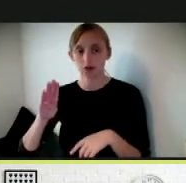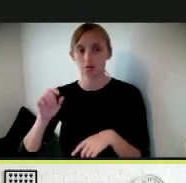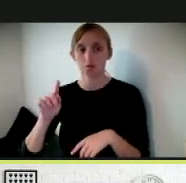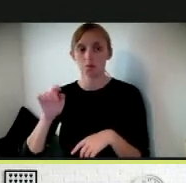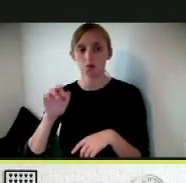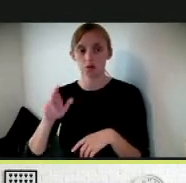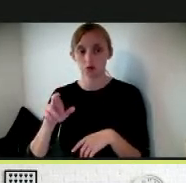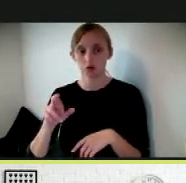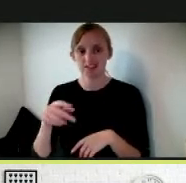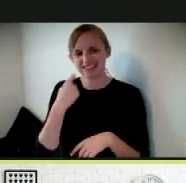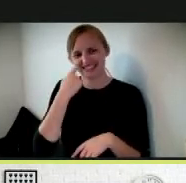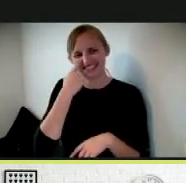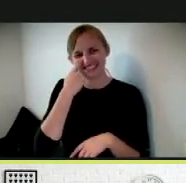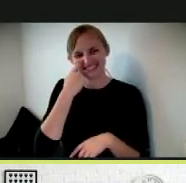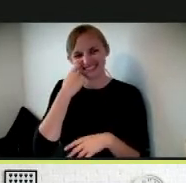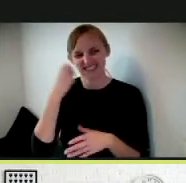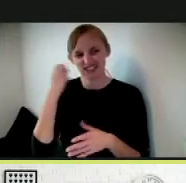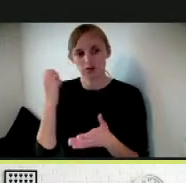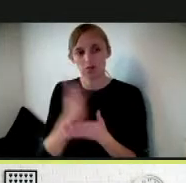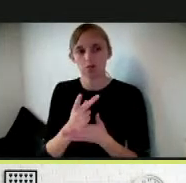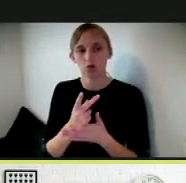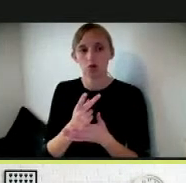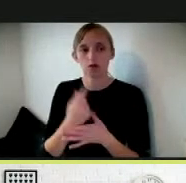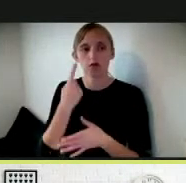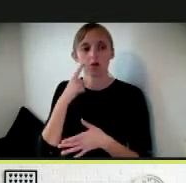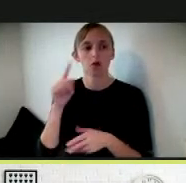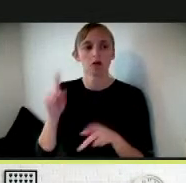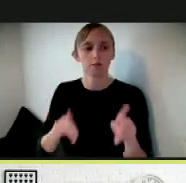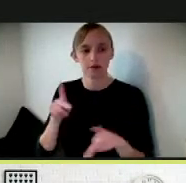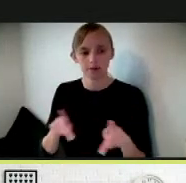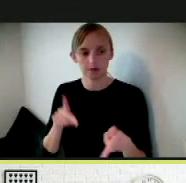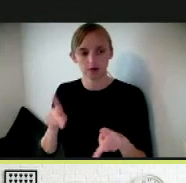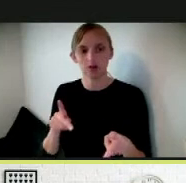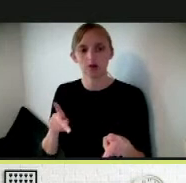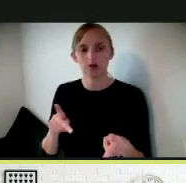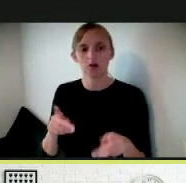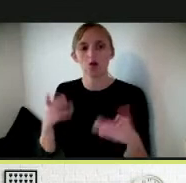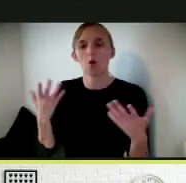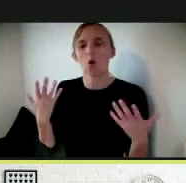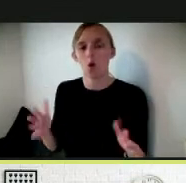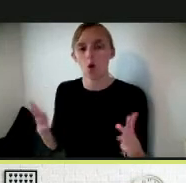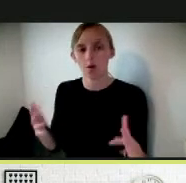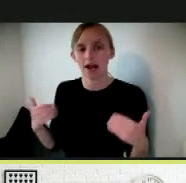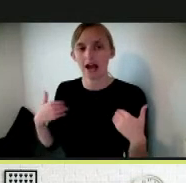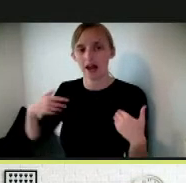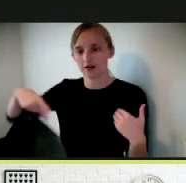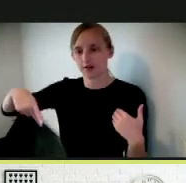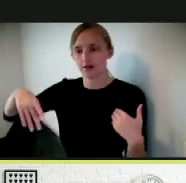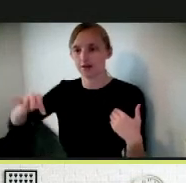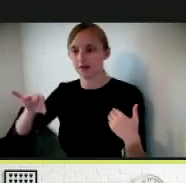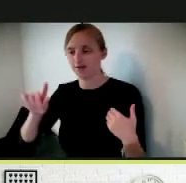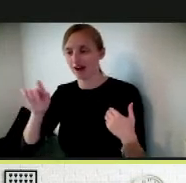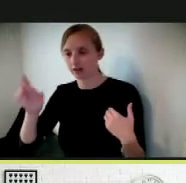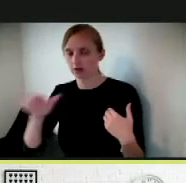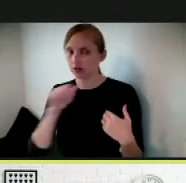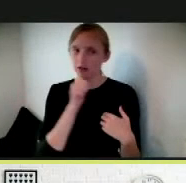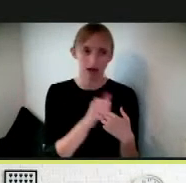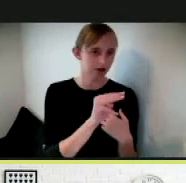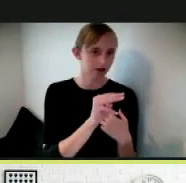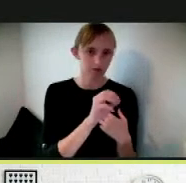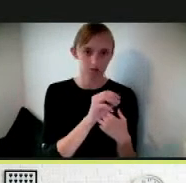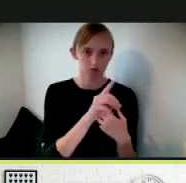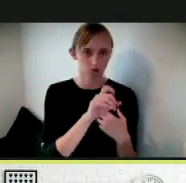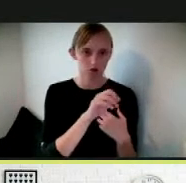been approved for individuals who received the Pfizer vaccine. And